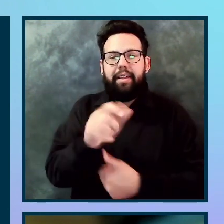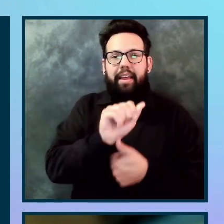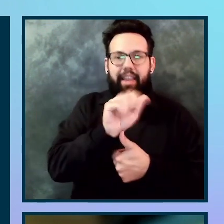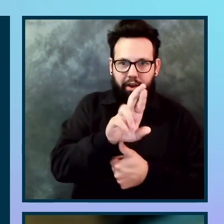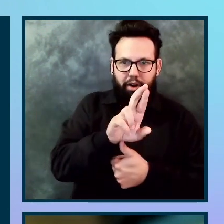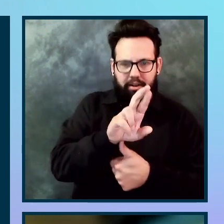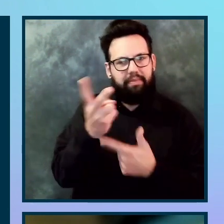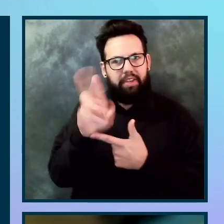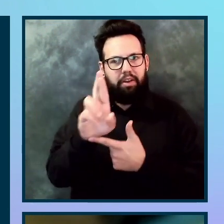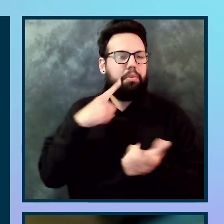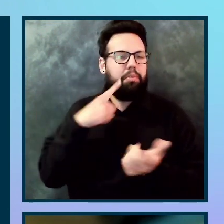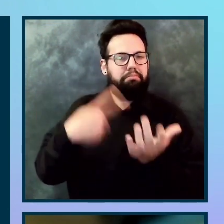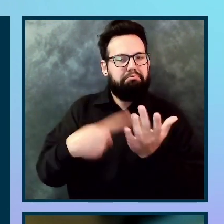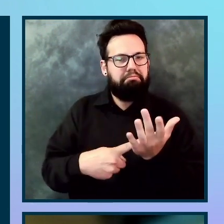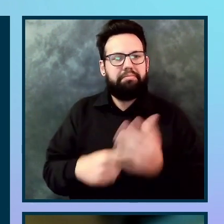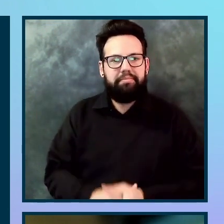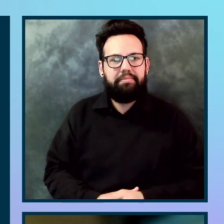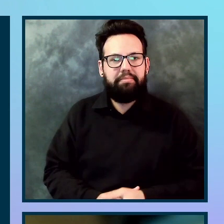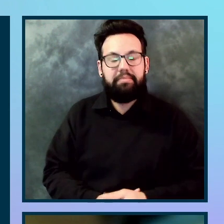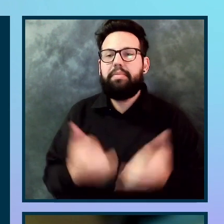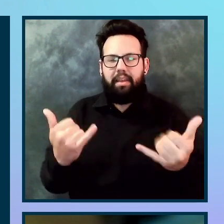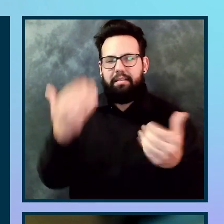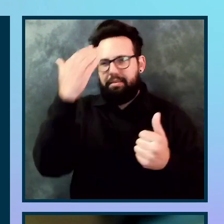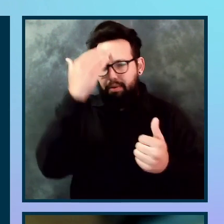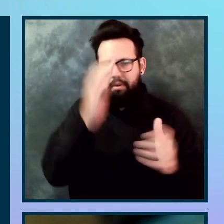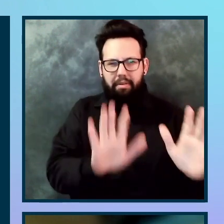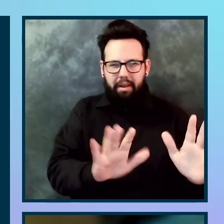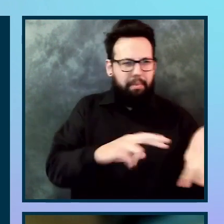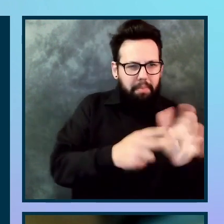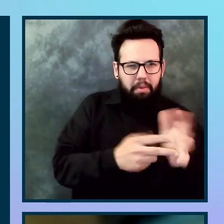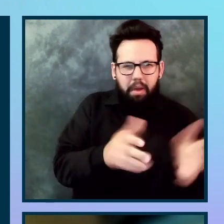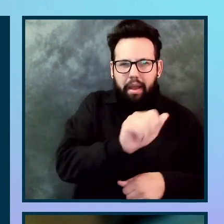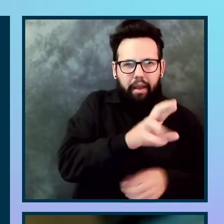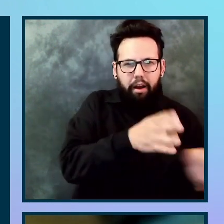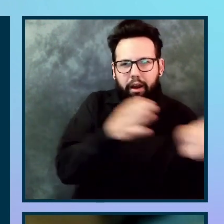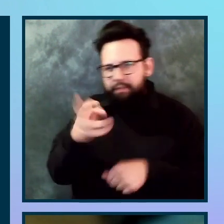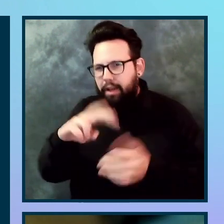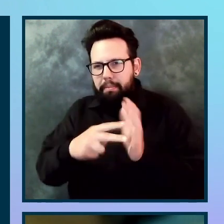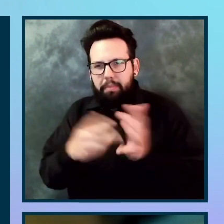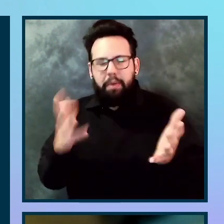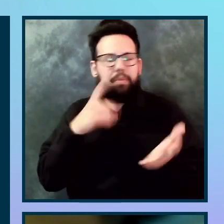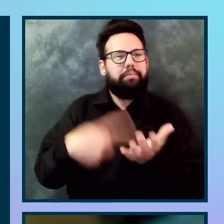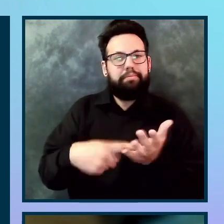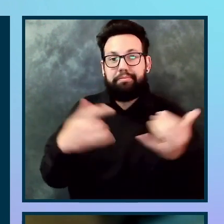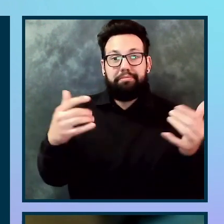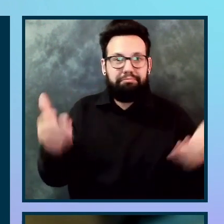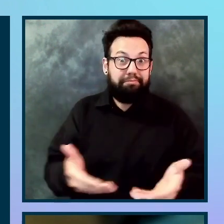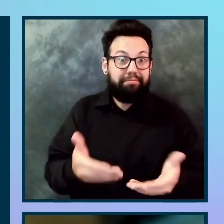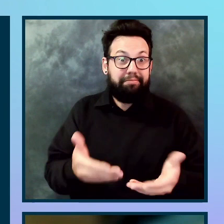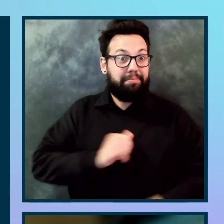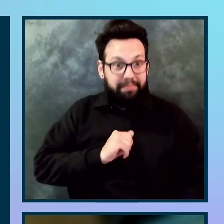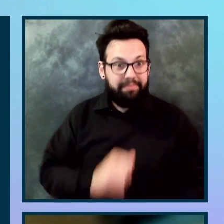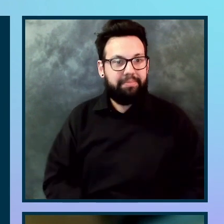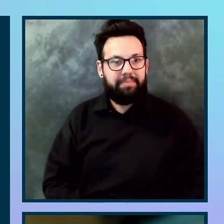term. So now that we have these definitions, let's go ahead and get started. Today, I'll tell you a little bit about myself, give